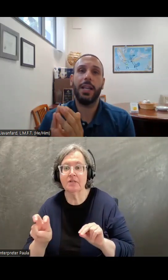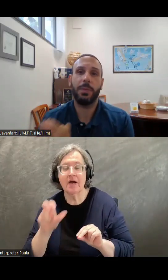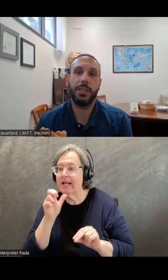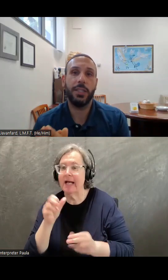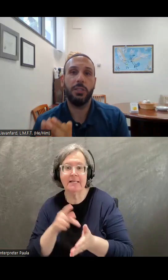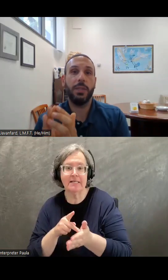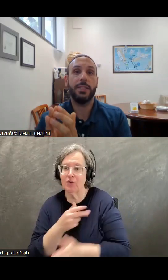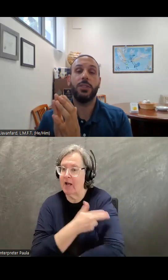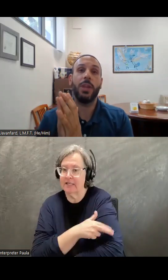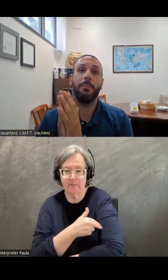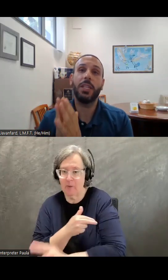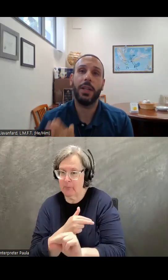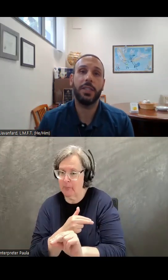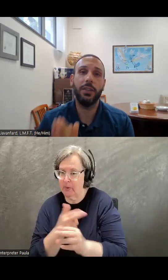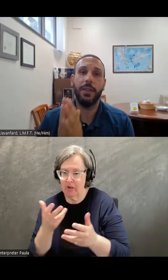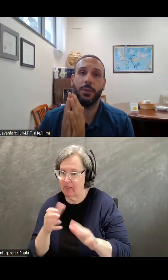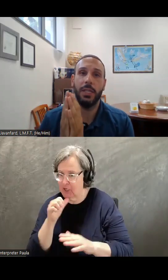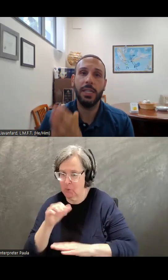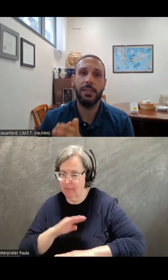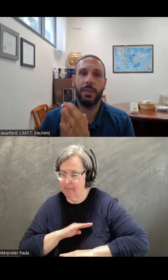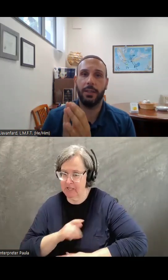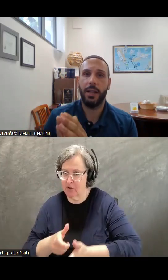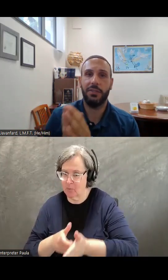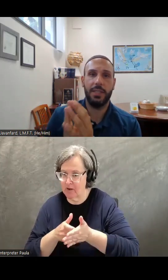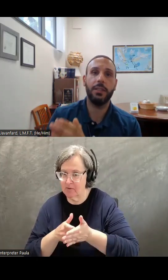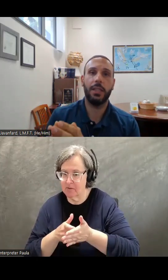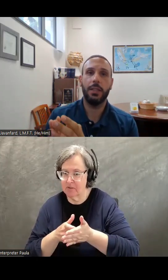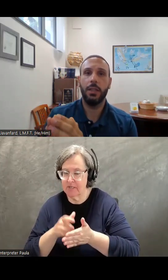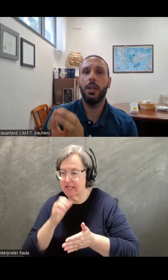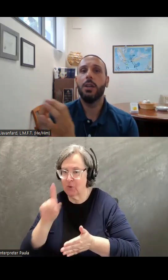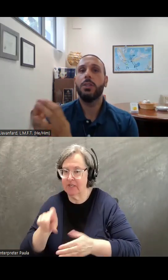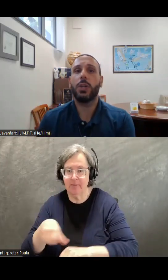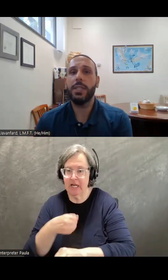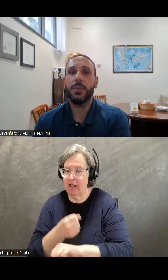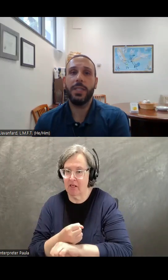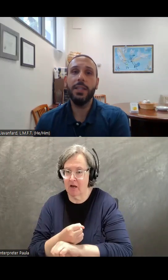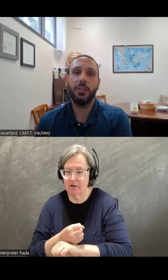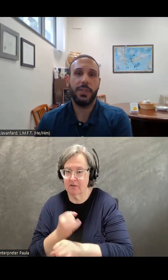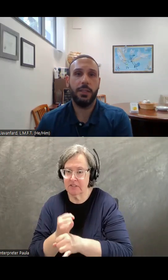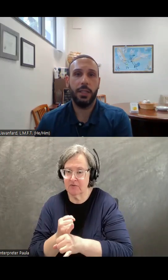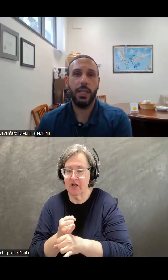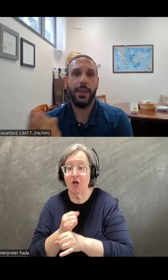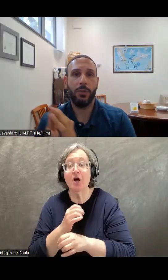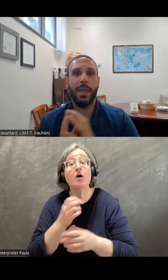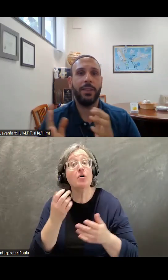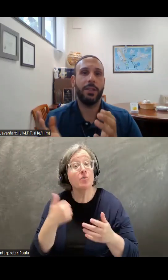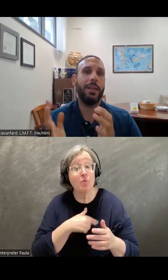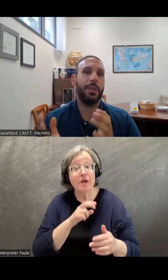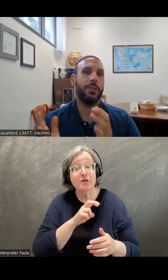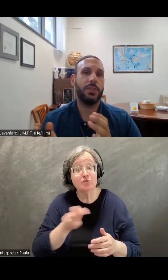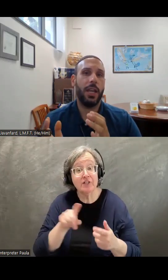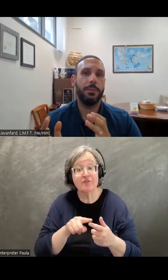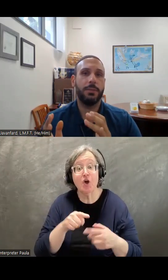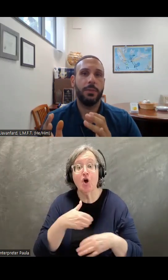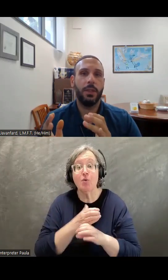psychiatric hospitalization because they do not meet criteria and don't need to be in a locked facility, to a crisis residential facility, and they remain there in that